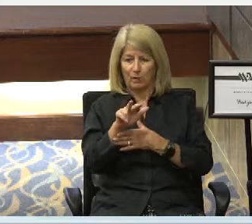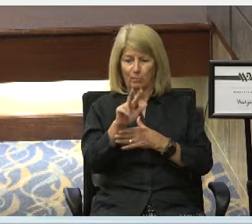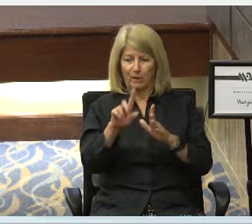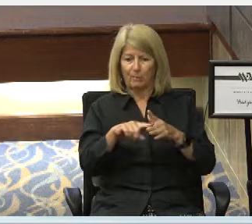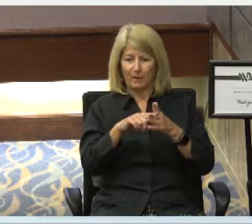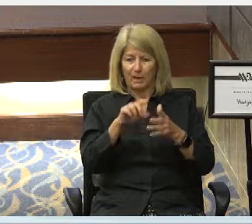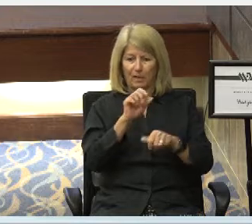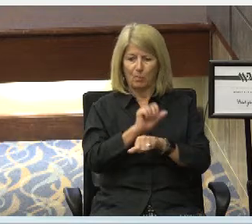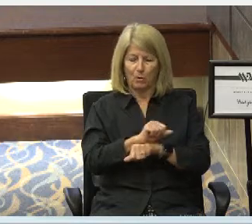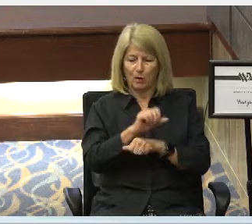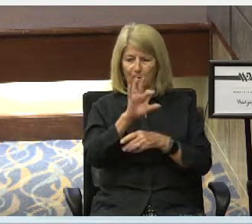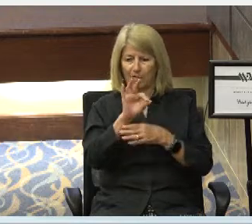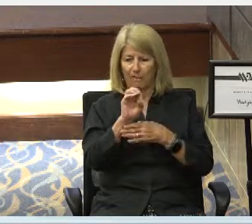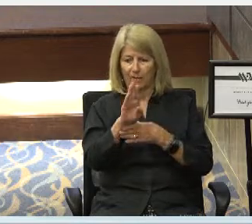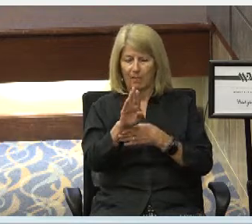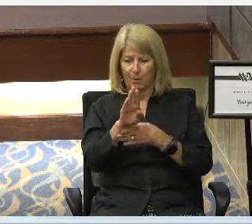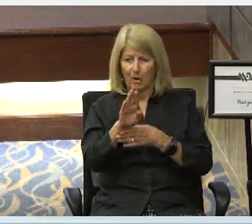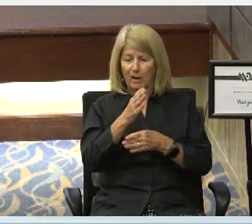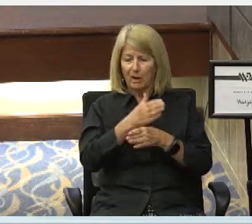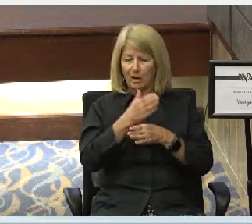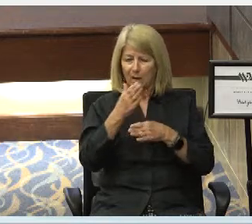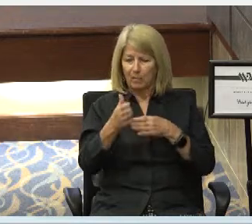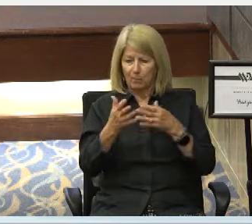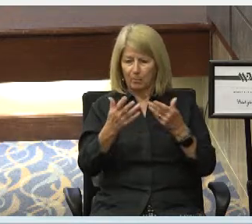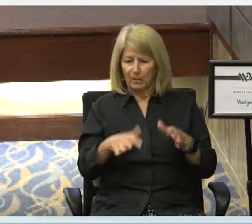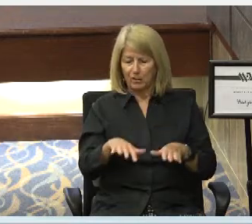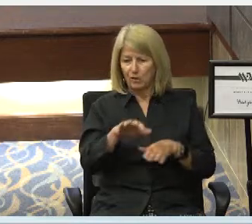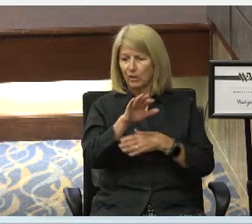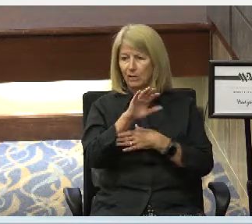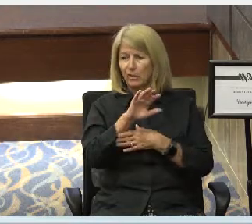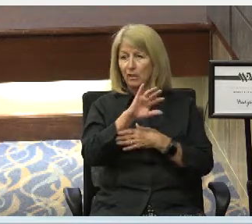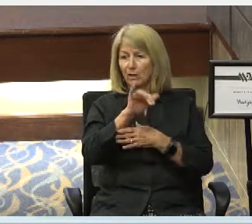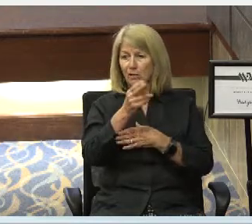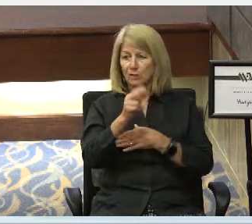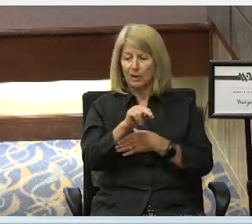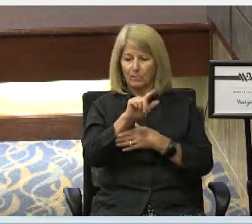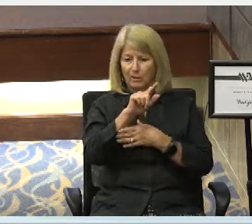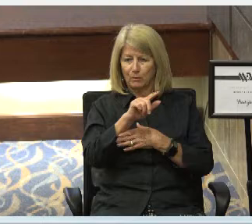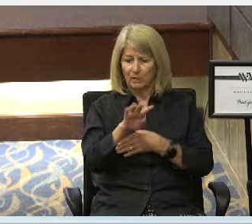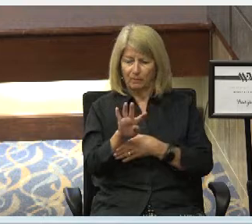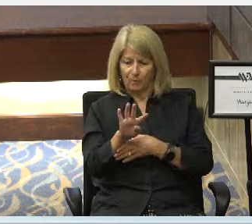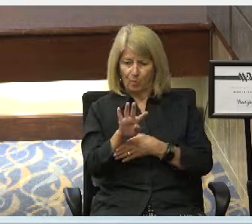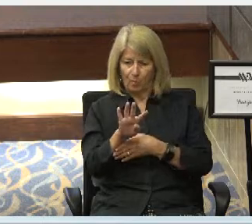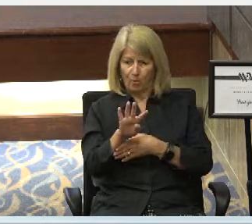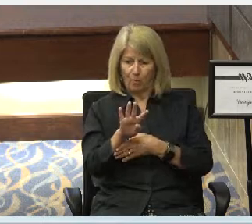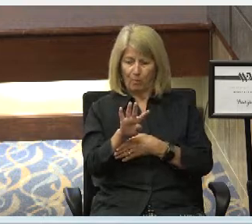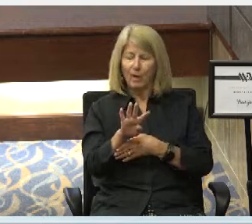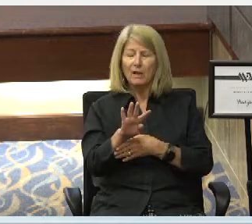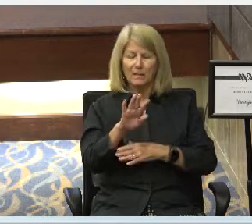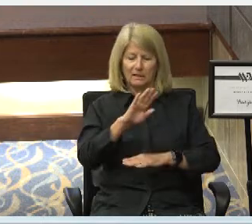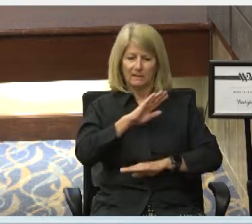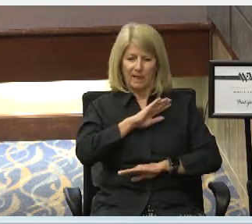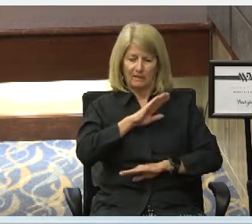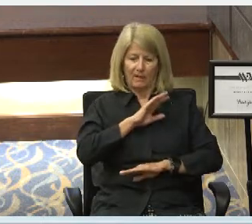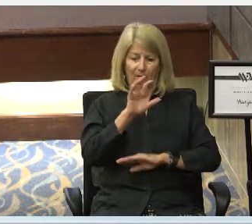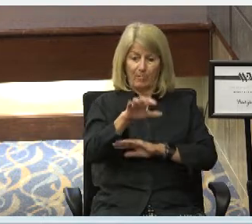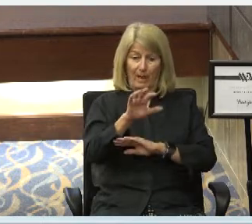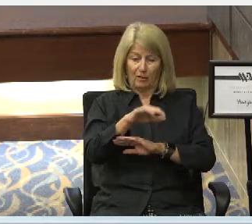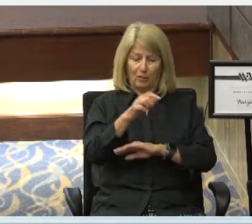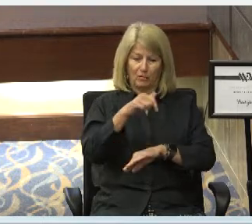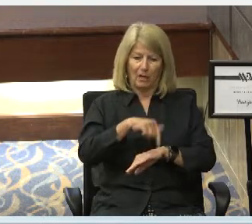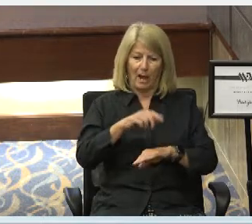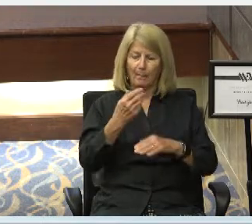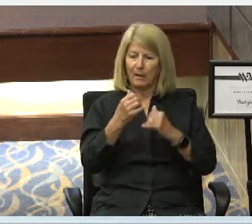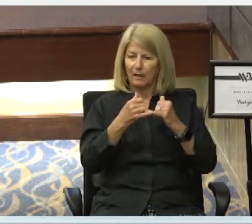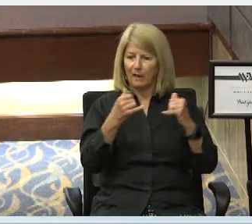February. Again, the completion of 1/1/24, trying to meet Baylor's timeline for opening of the facility. And then the remainder, the retail,